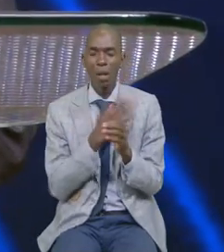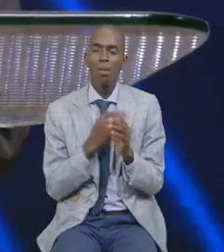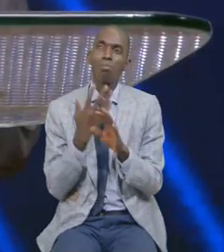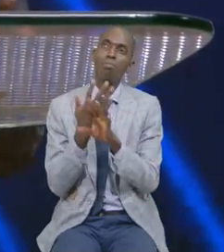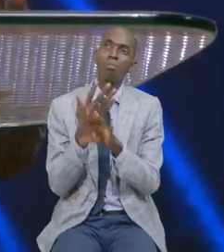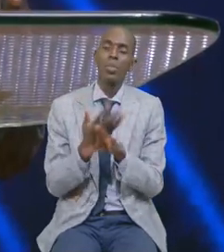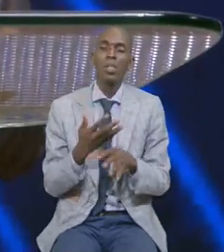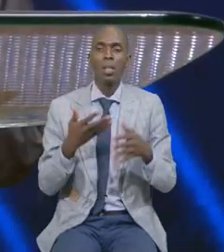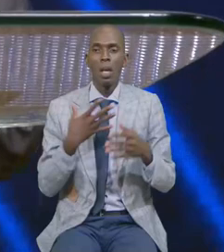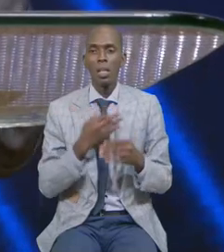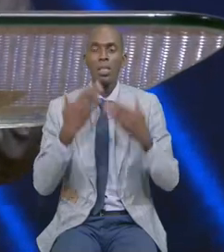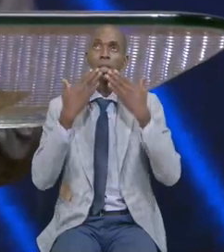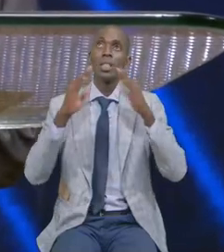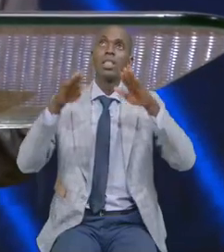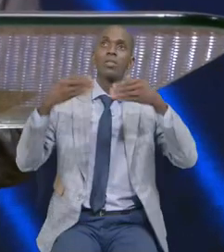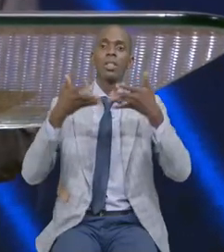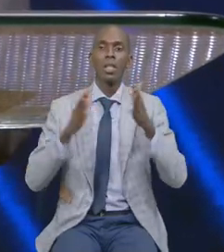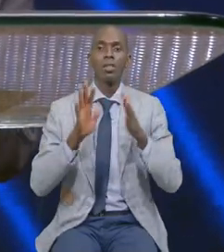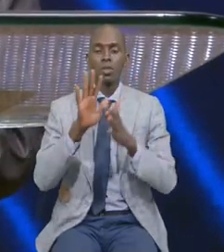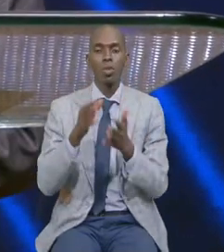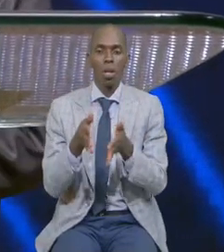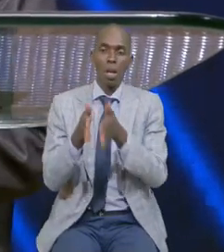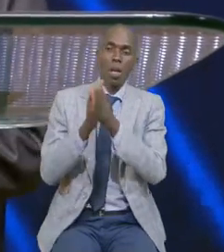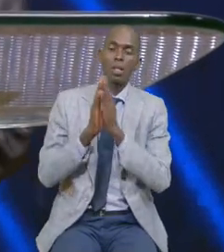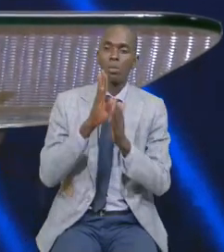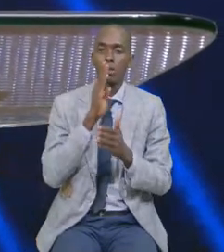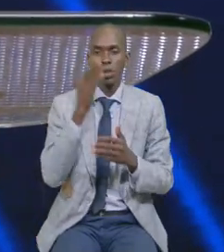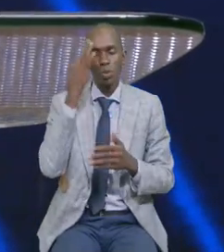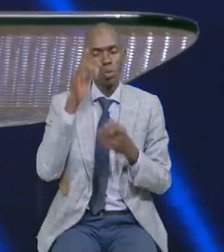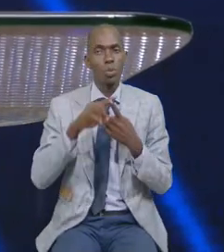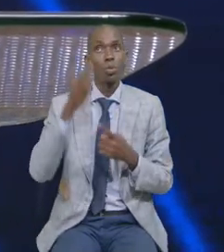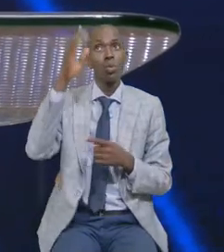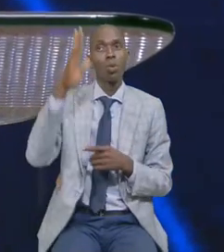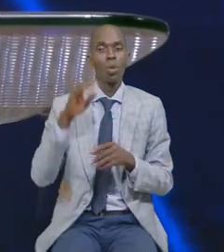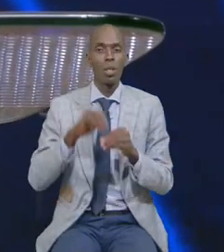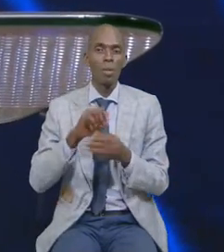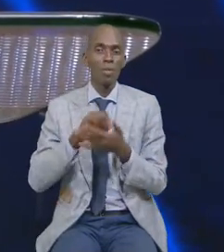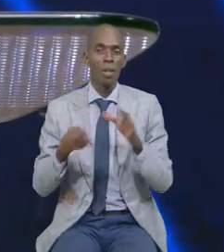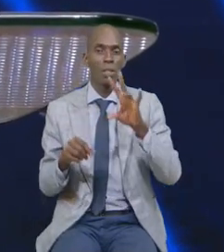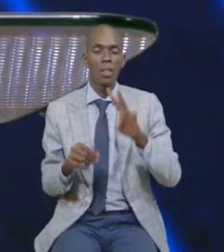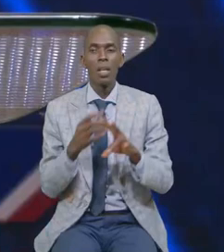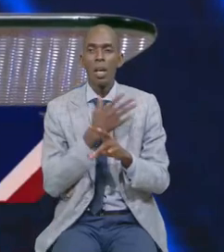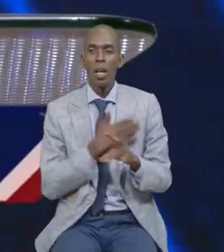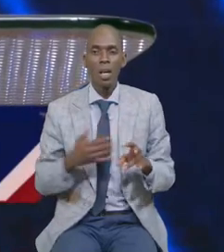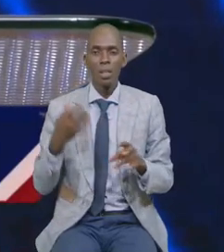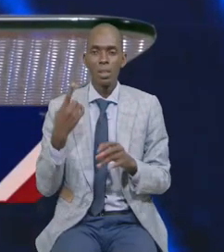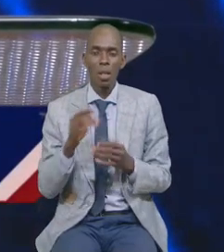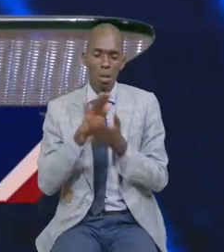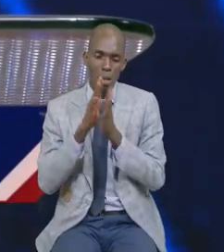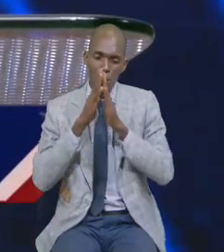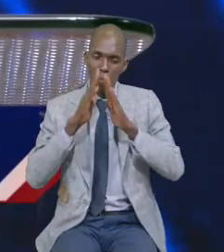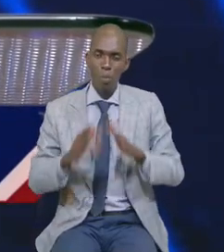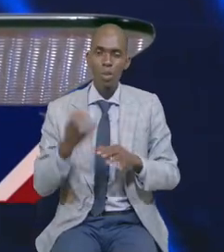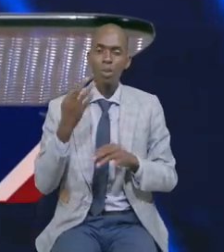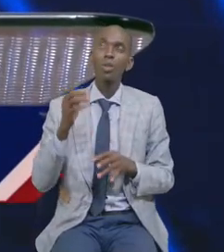your requests be made known unto God. Then in verse 7, and the peace of God,